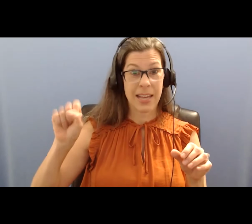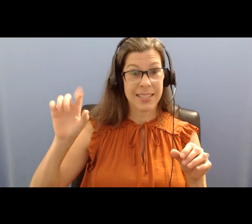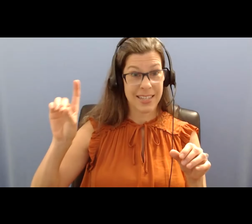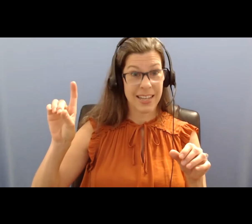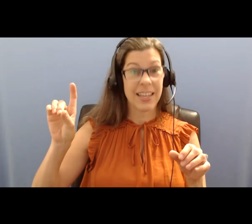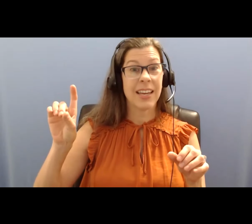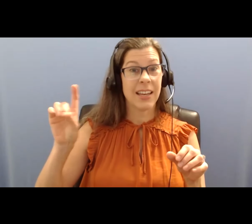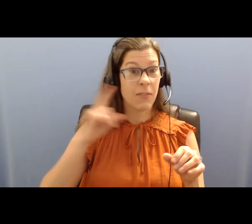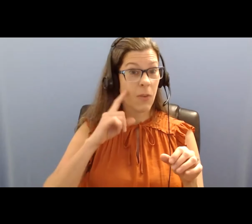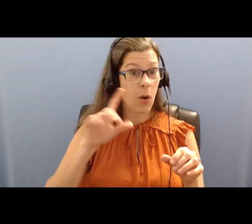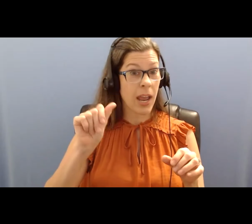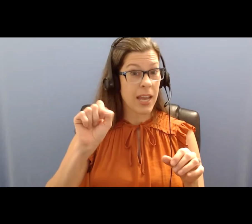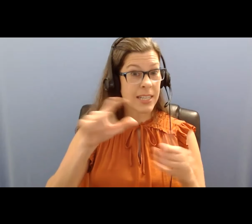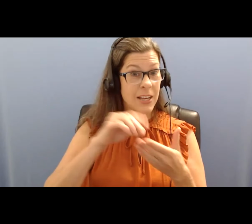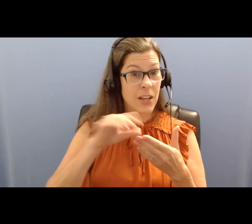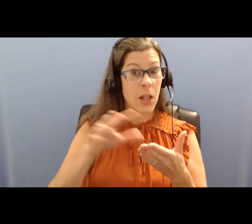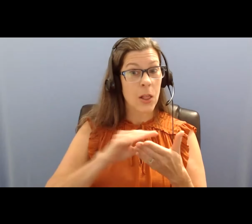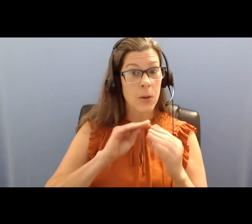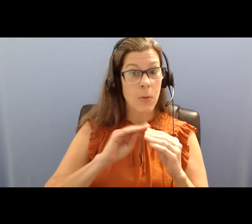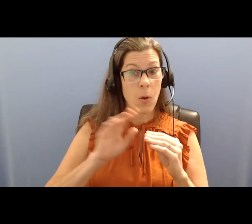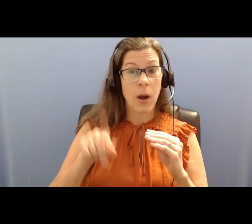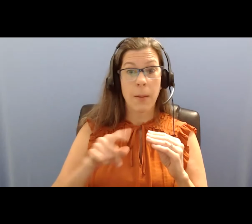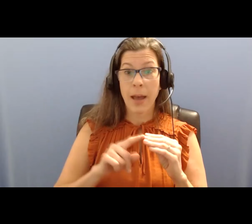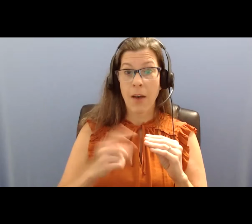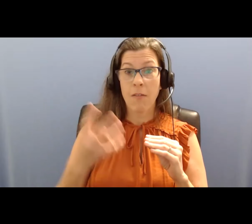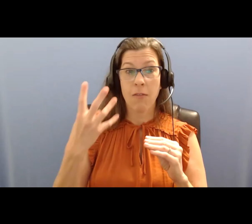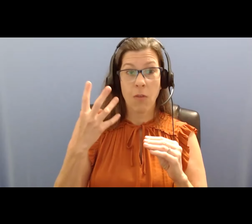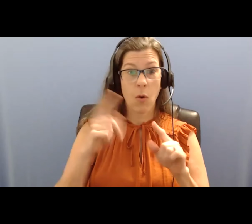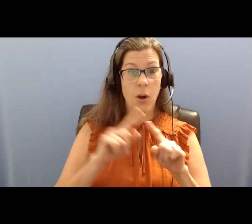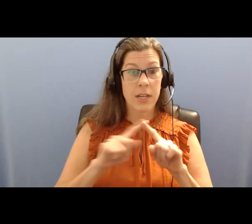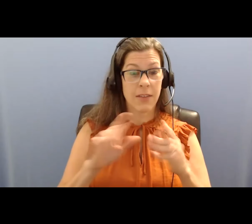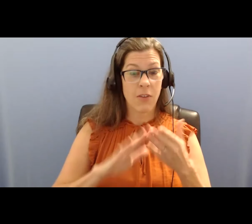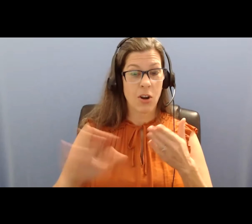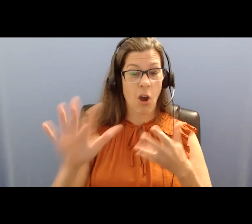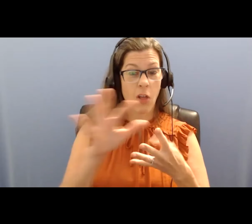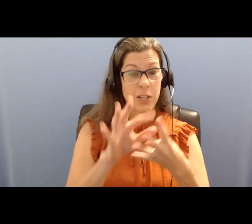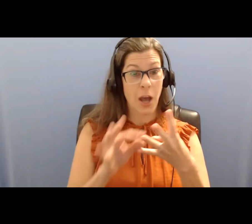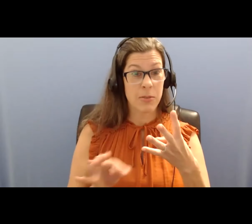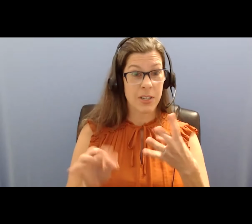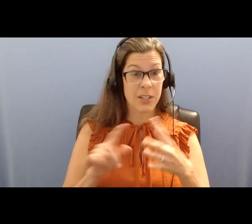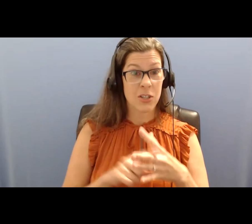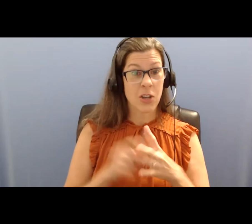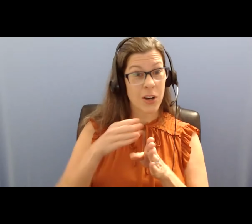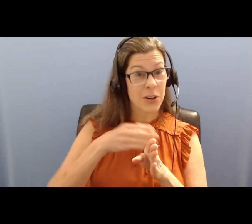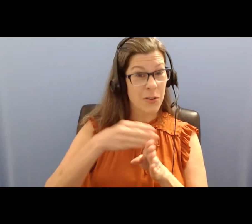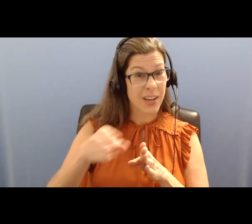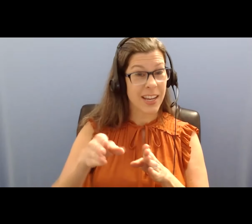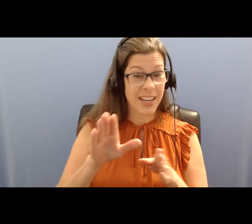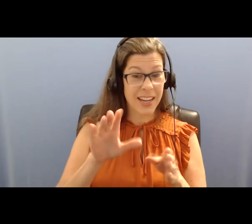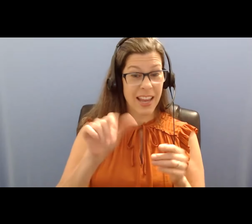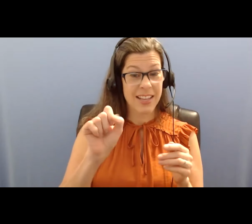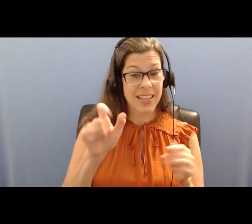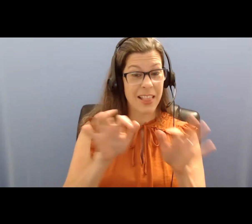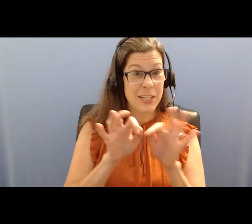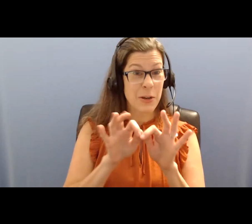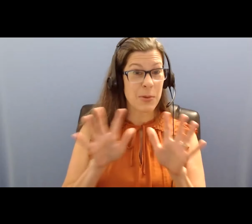learn more about 4 different college options students have to start their career as an ASL